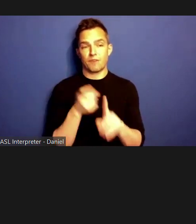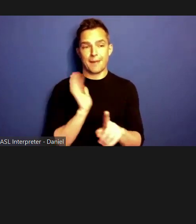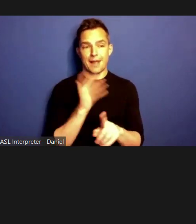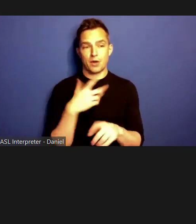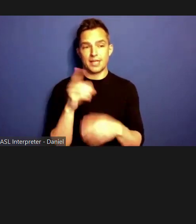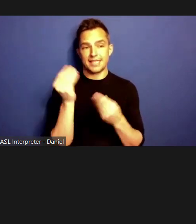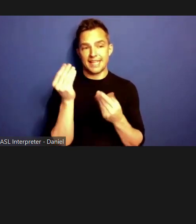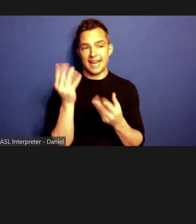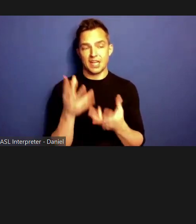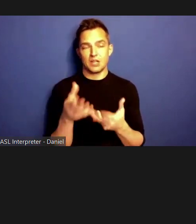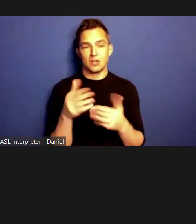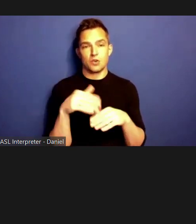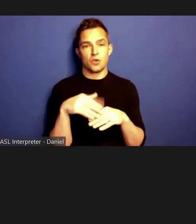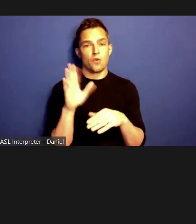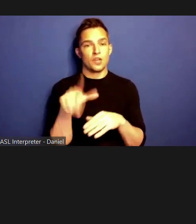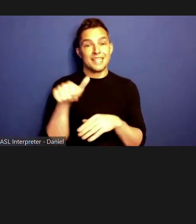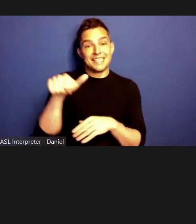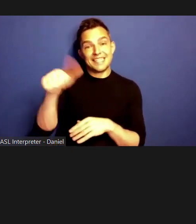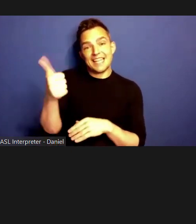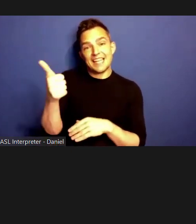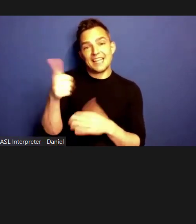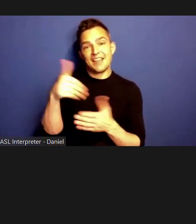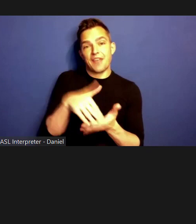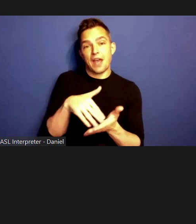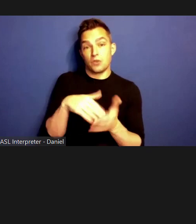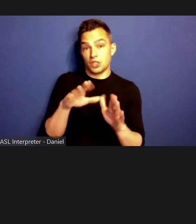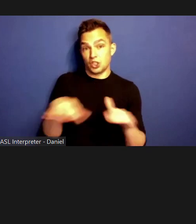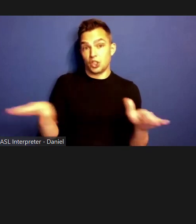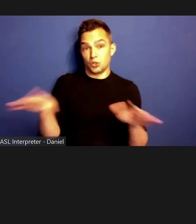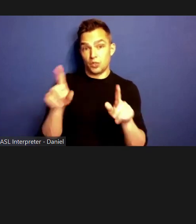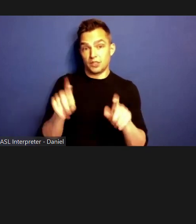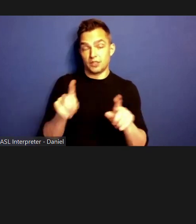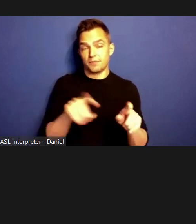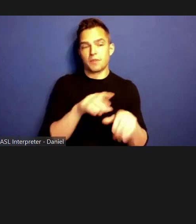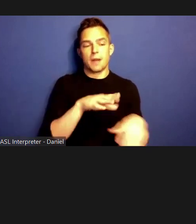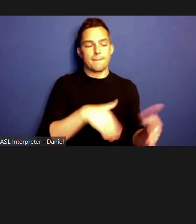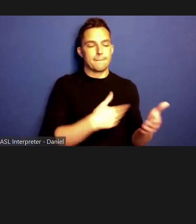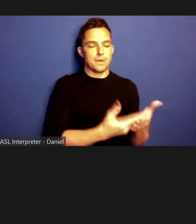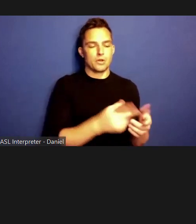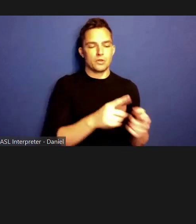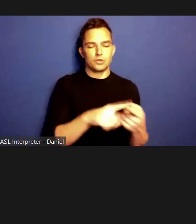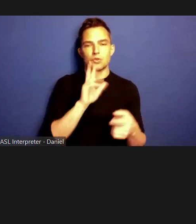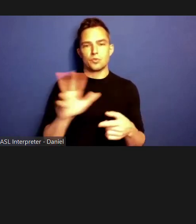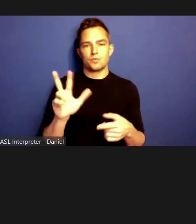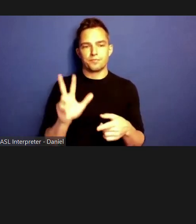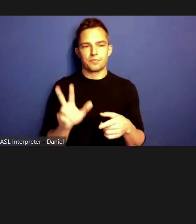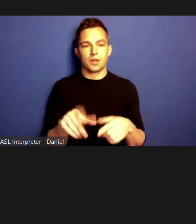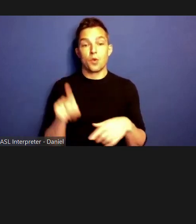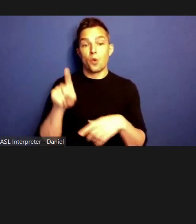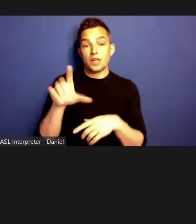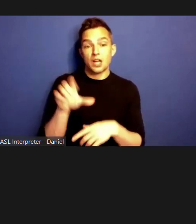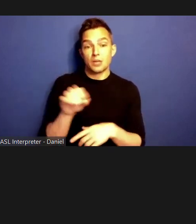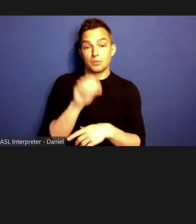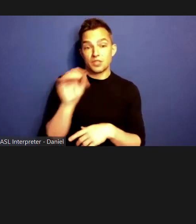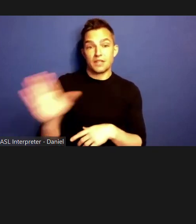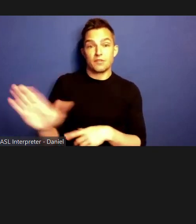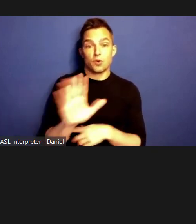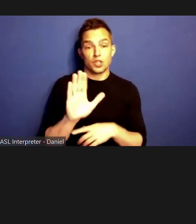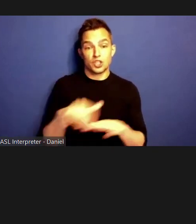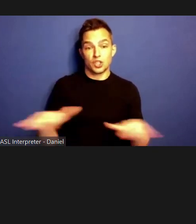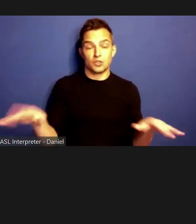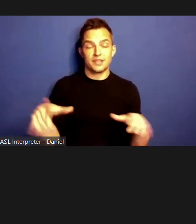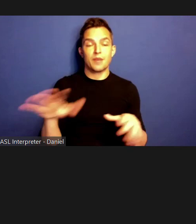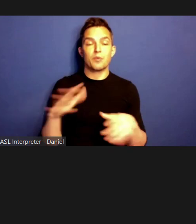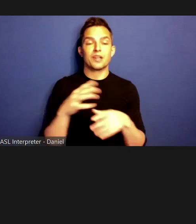on well over 10,000 children birth to 3 years of age. 100% of your children will receive